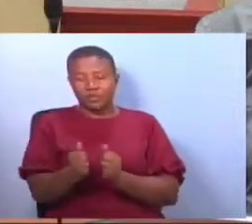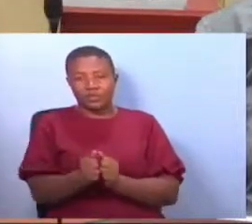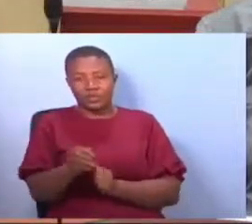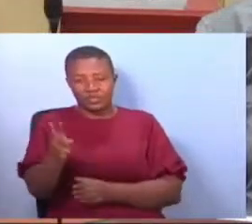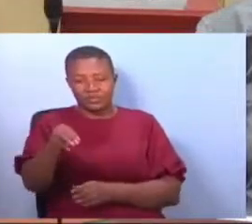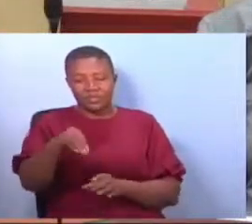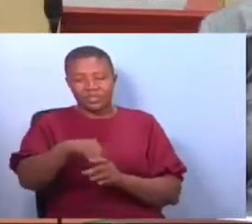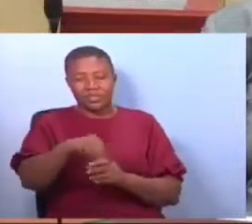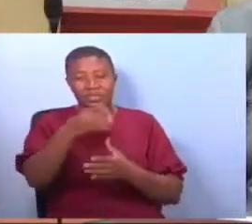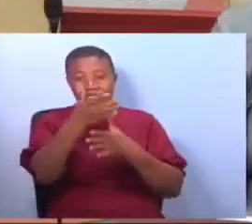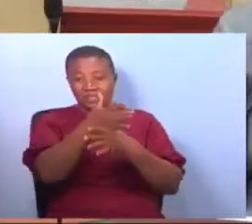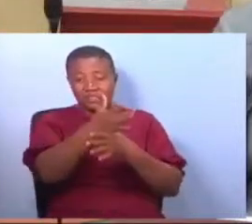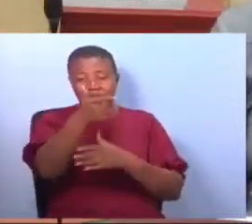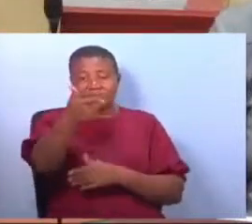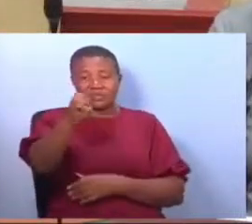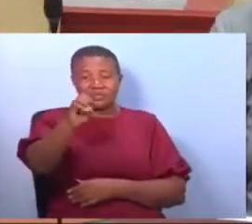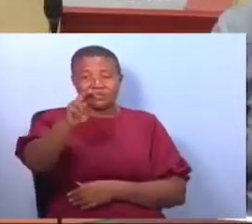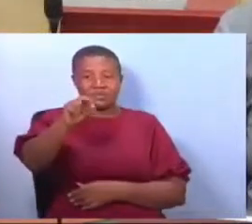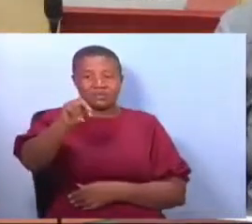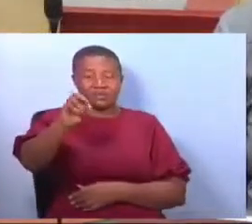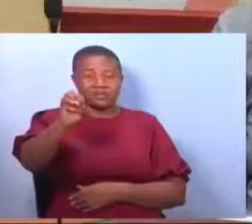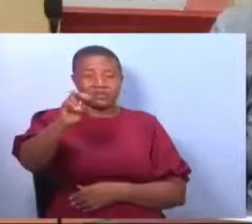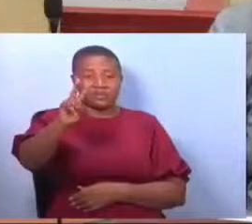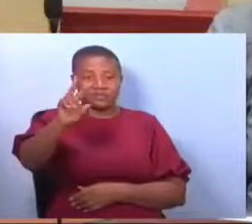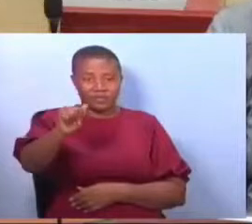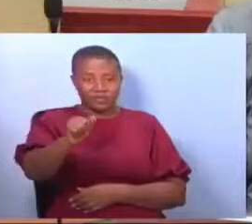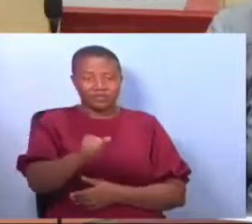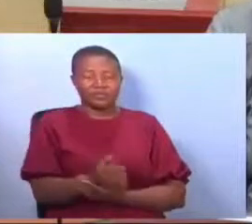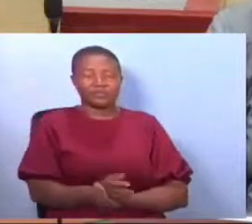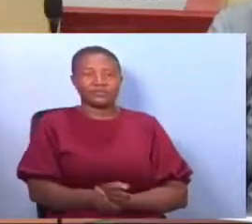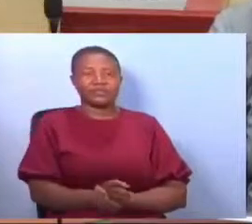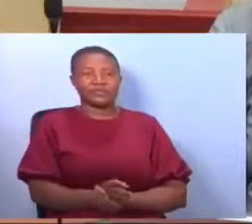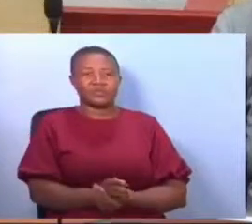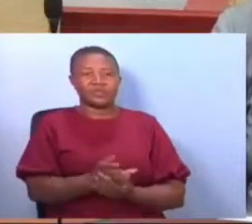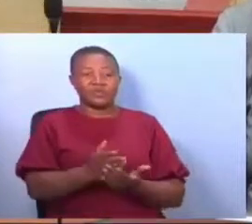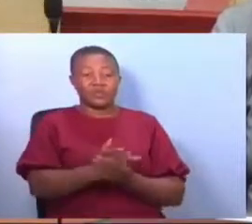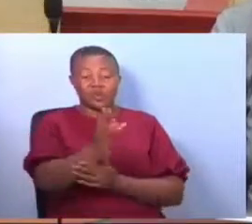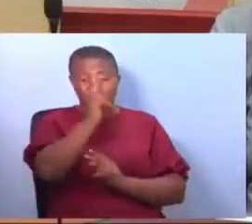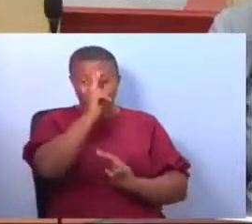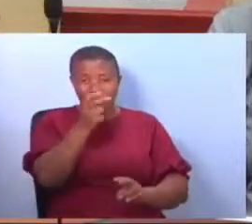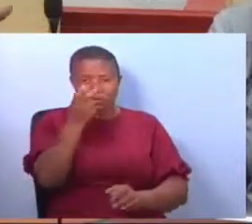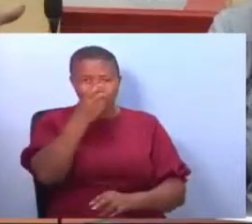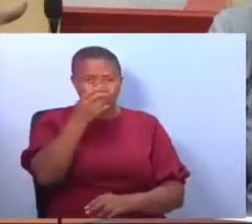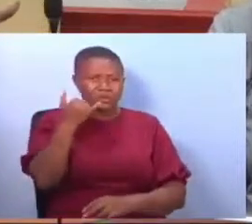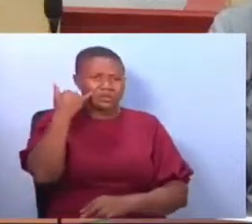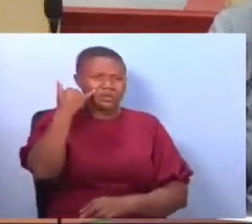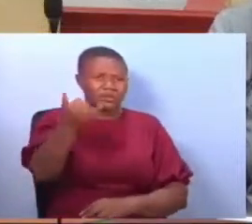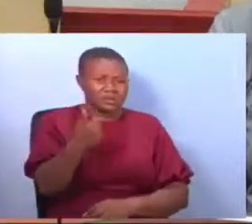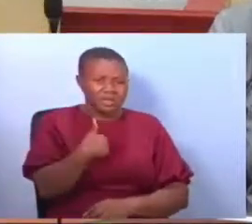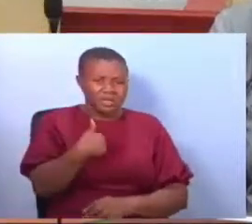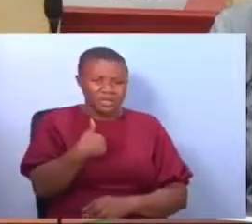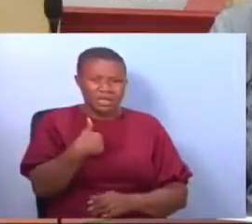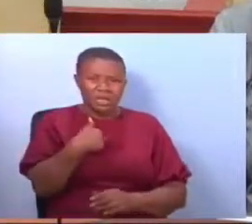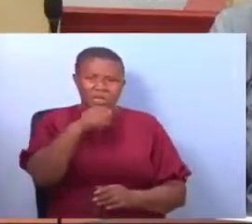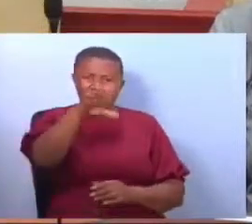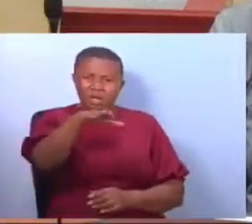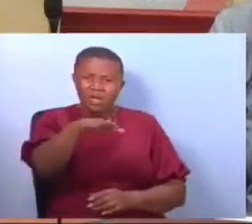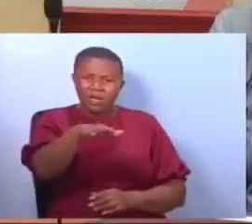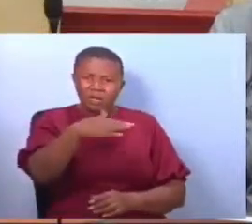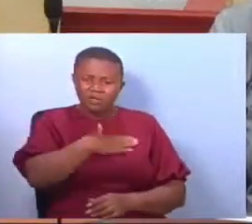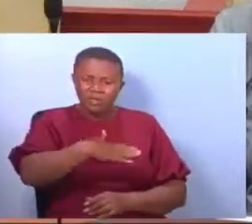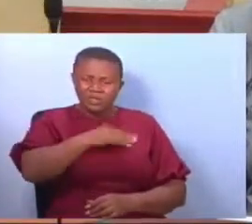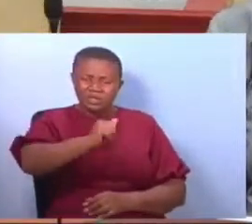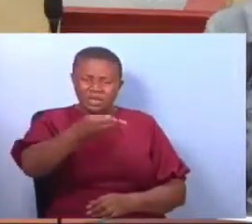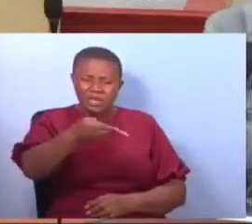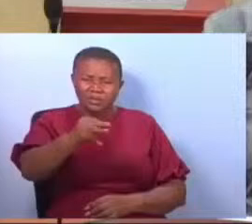Geneva, and the Right Honorable Speaker Bagwin called me and said, Ahmed, have you seen Dr. Mafo? He is